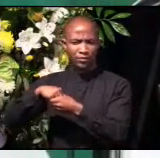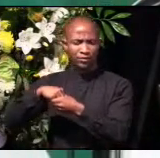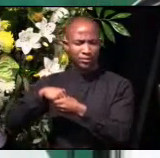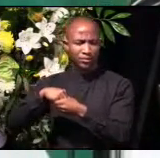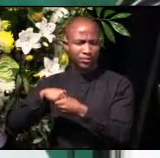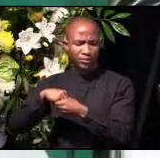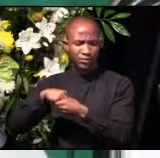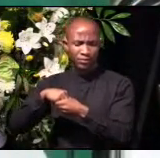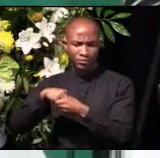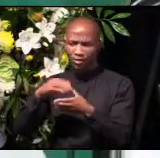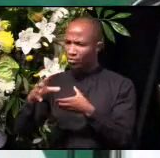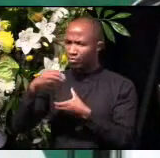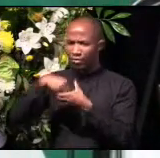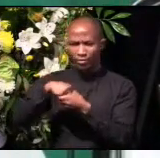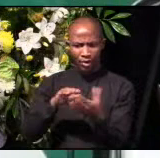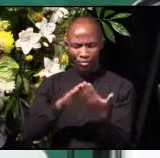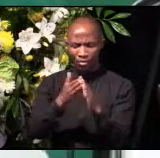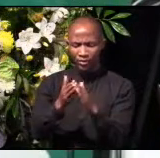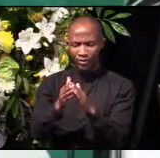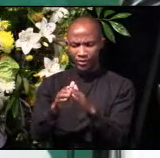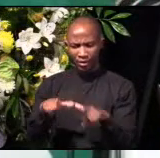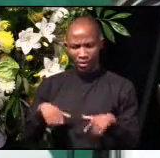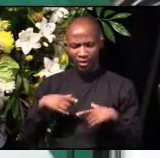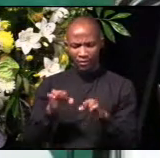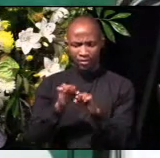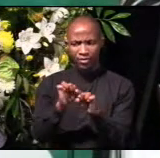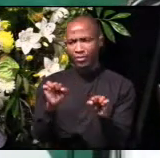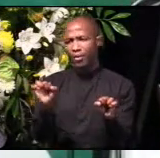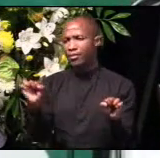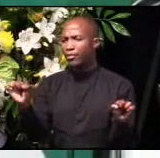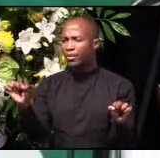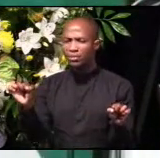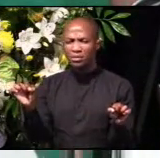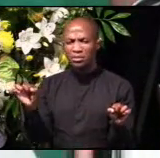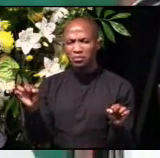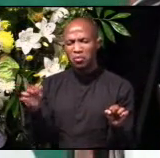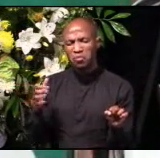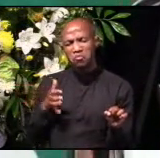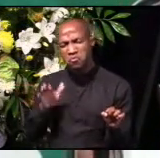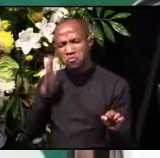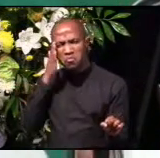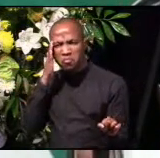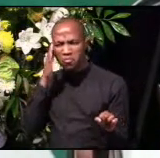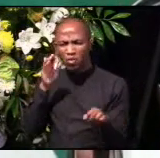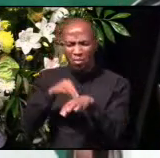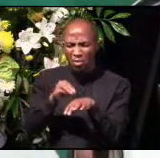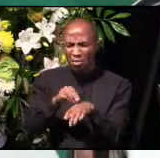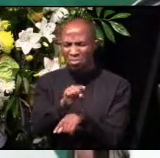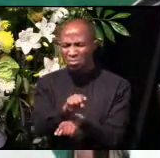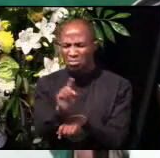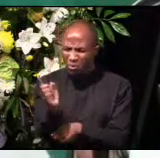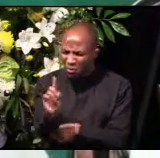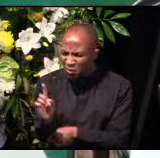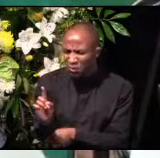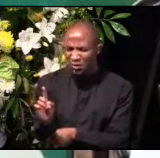petition or correspondence to understand what the problems were